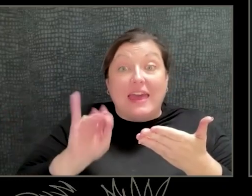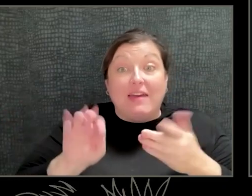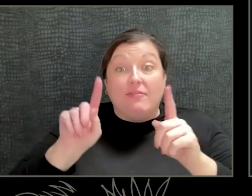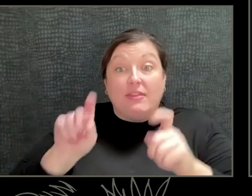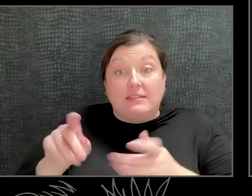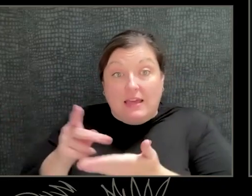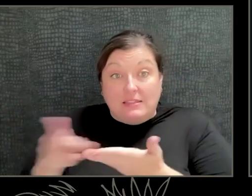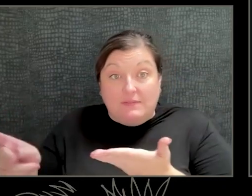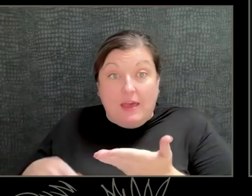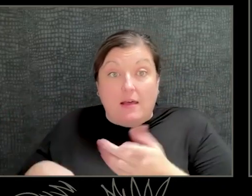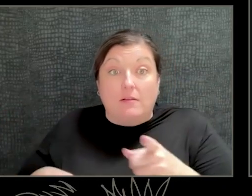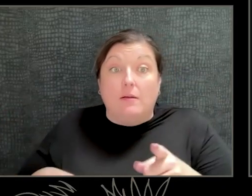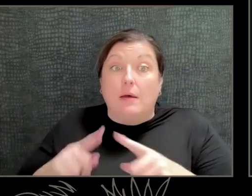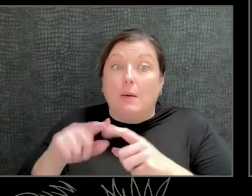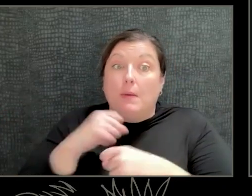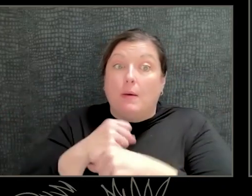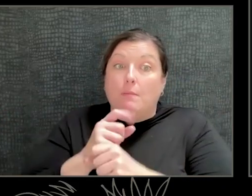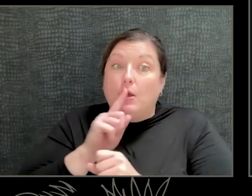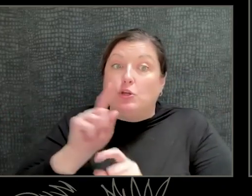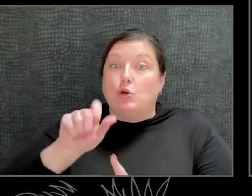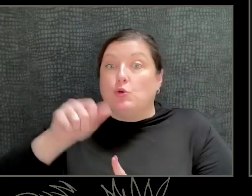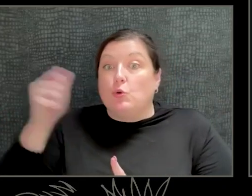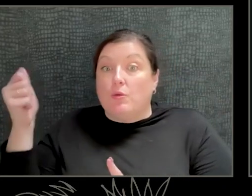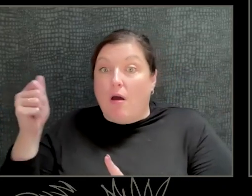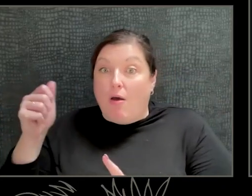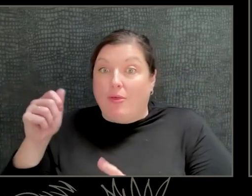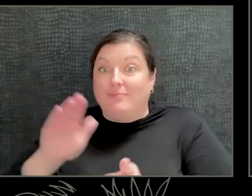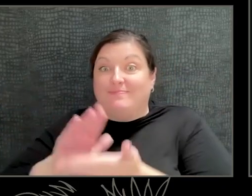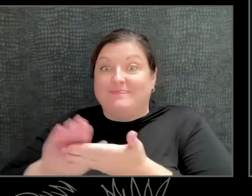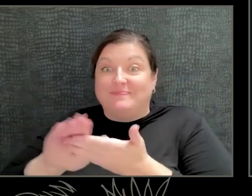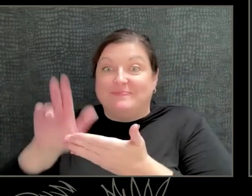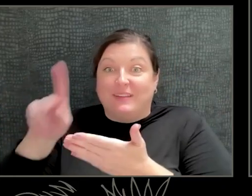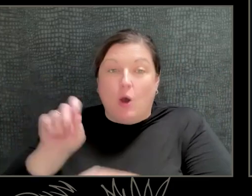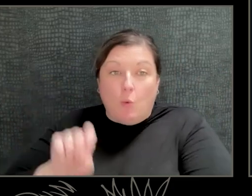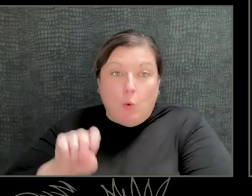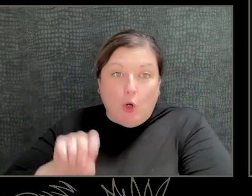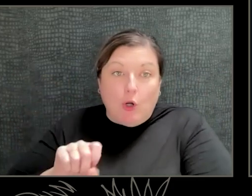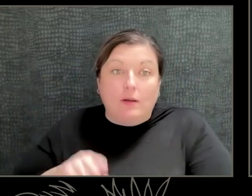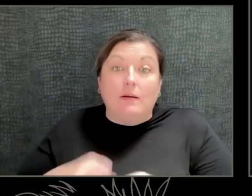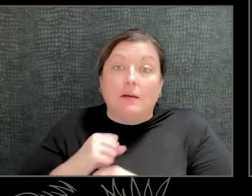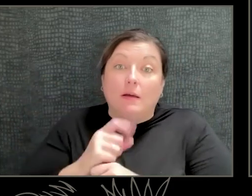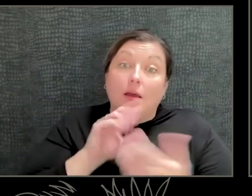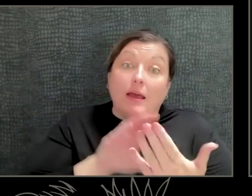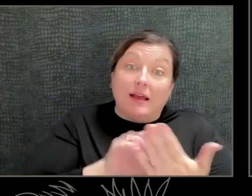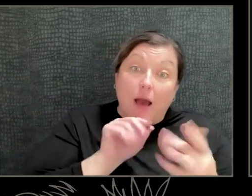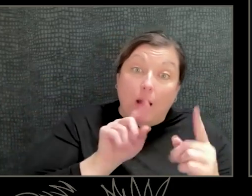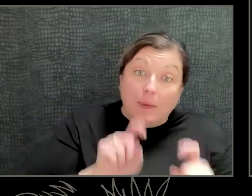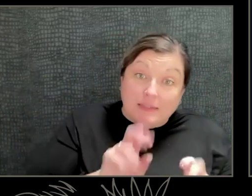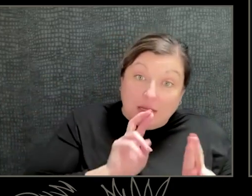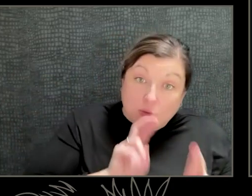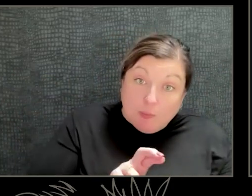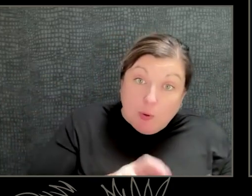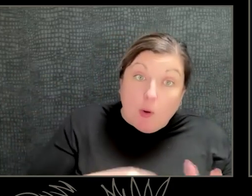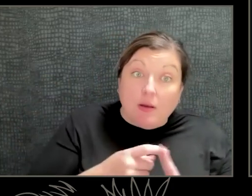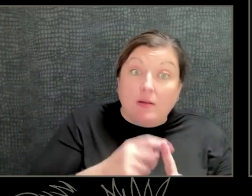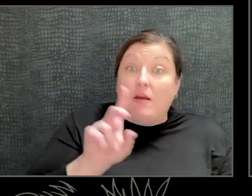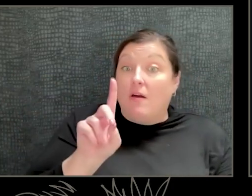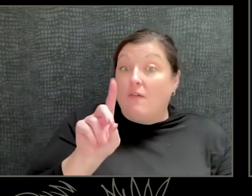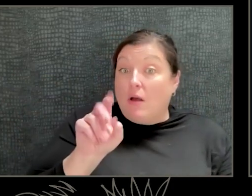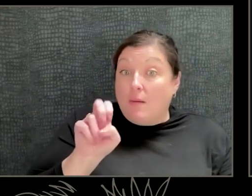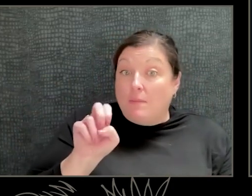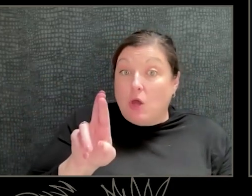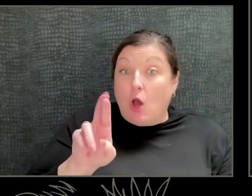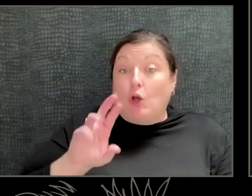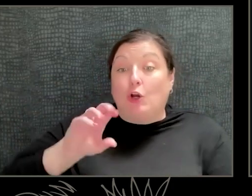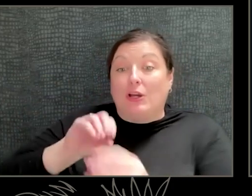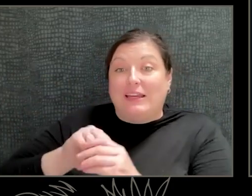make sure we do like all of this other housekeeping work. So we still want to make sure that we copy the test report from our Docker container into